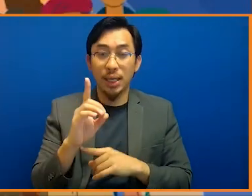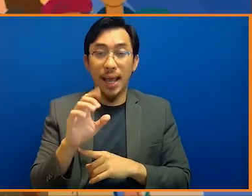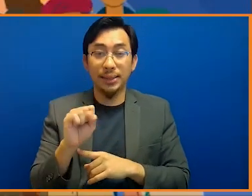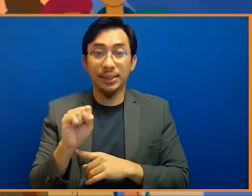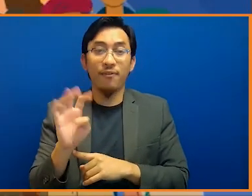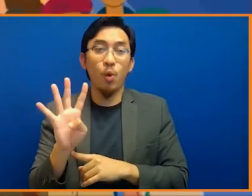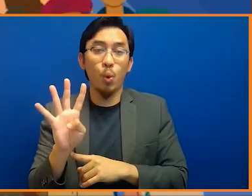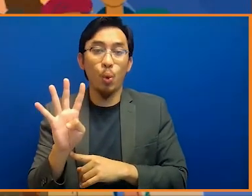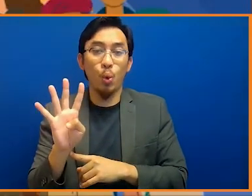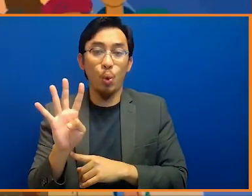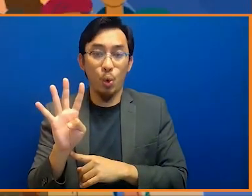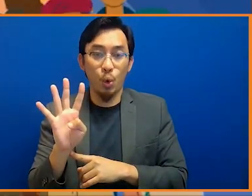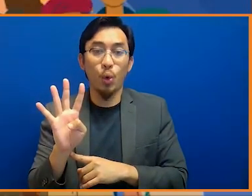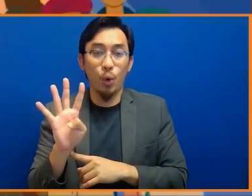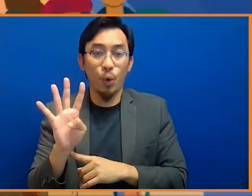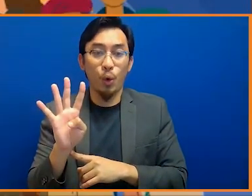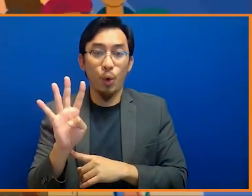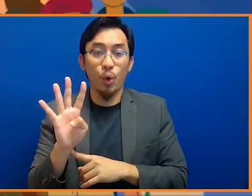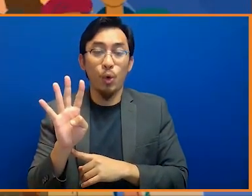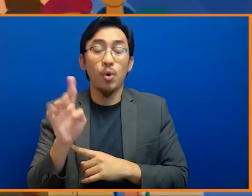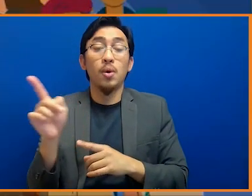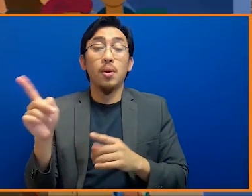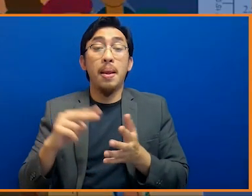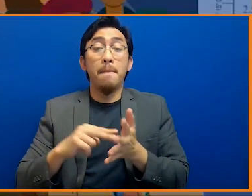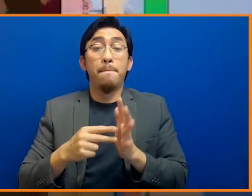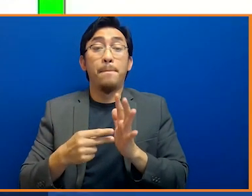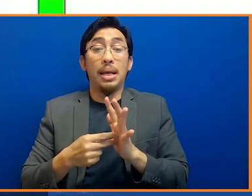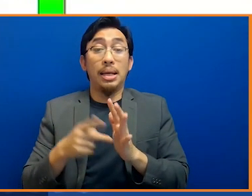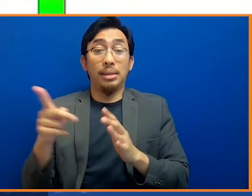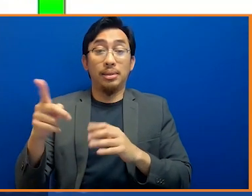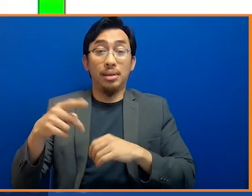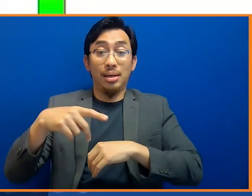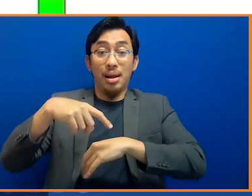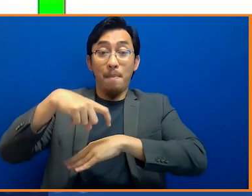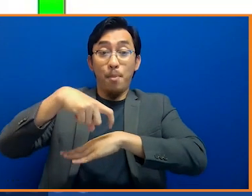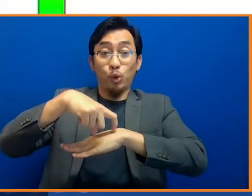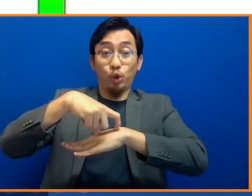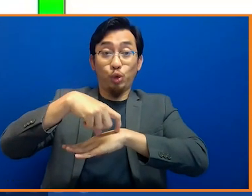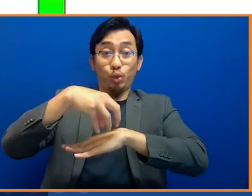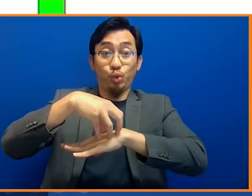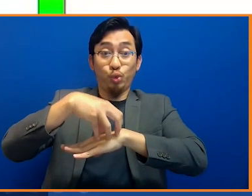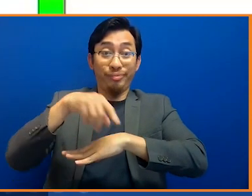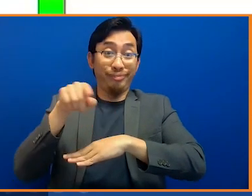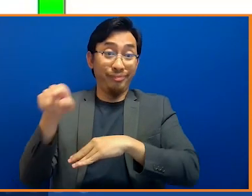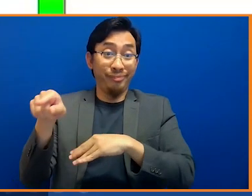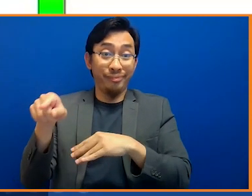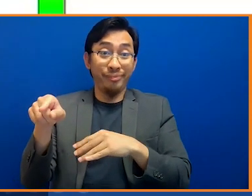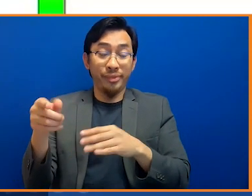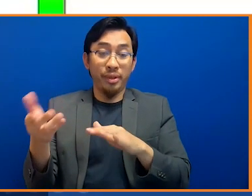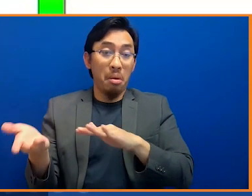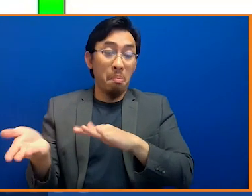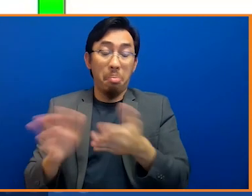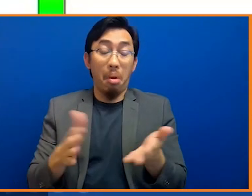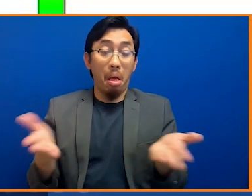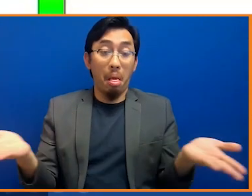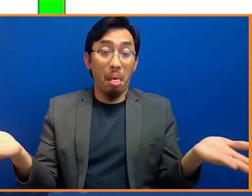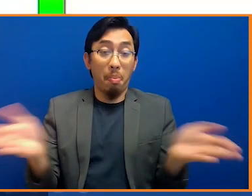the largest DS4. So that's mean that the mosque were swept away because of the tsunami.